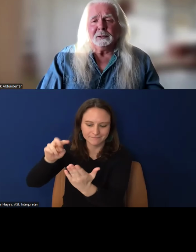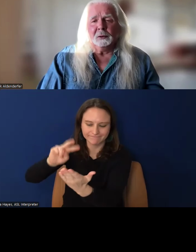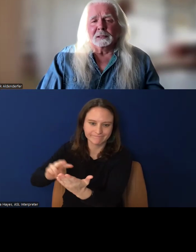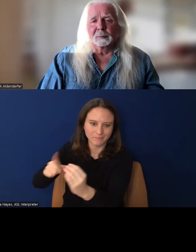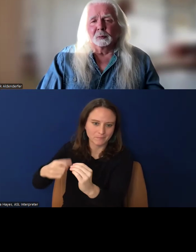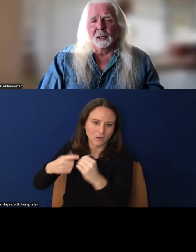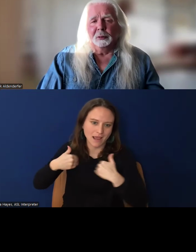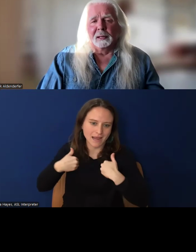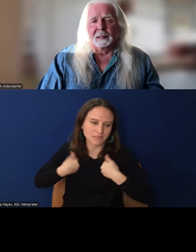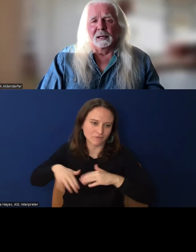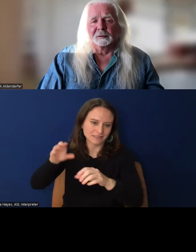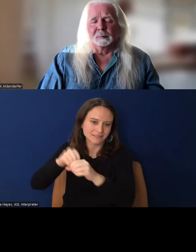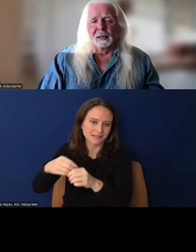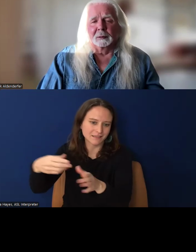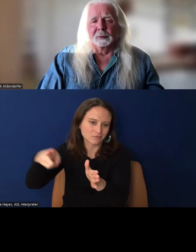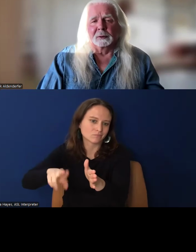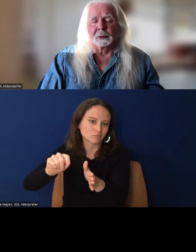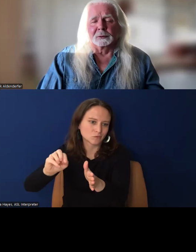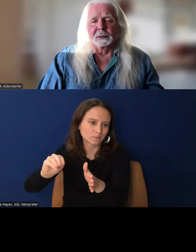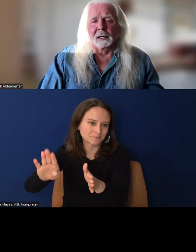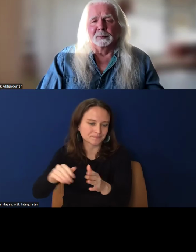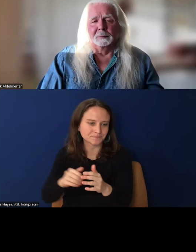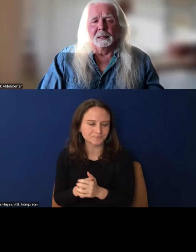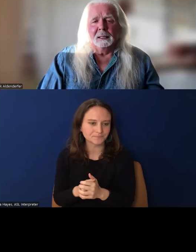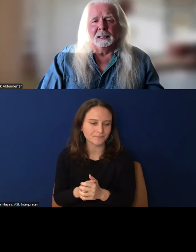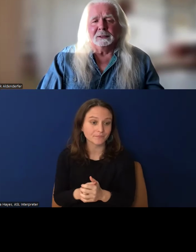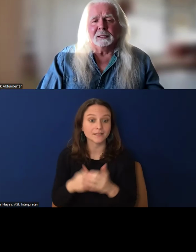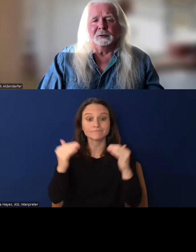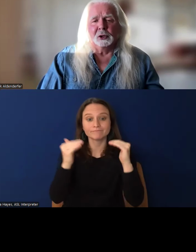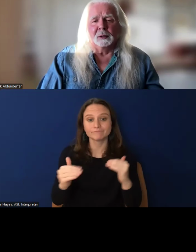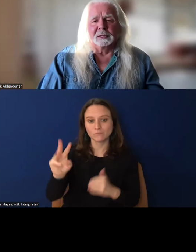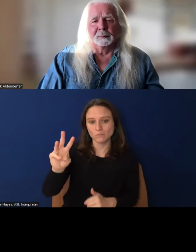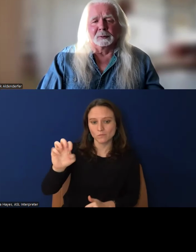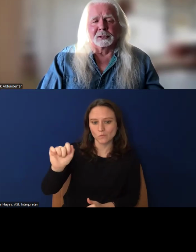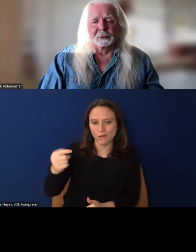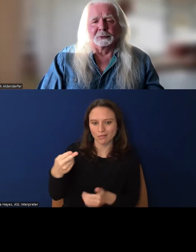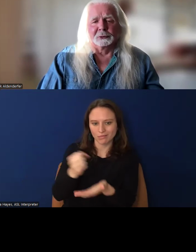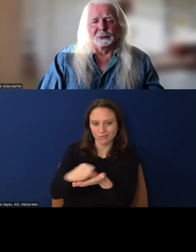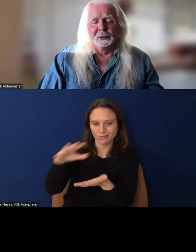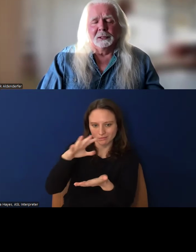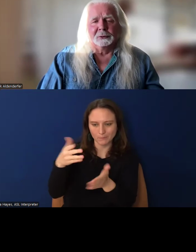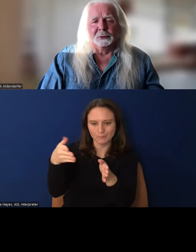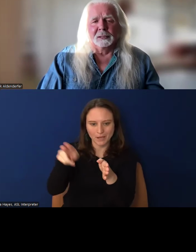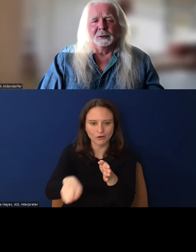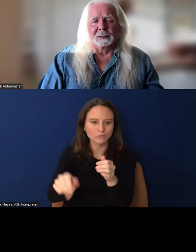Let's take a look at some of the wealth then that might have been buried with Songtsen Gampo. I just give you two examples here to give you a sense